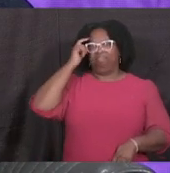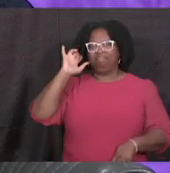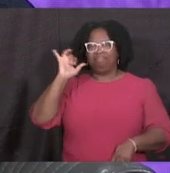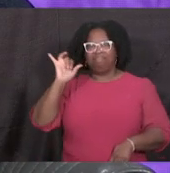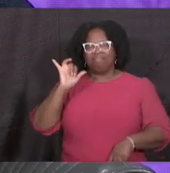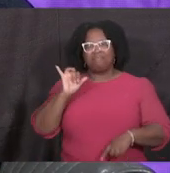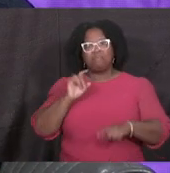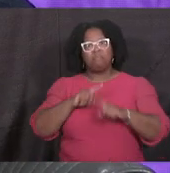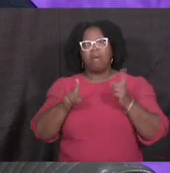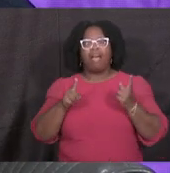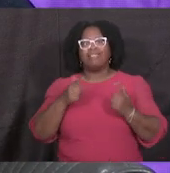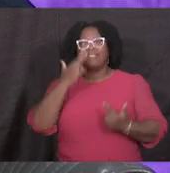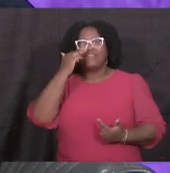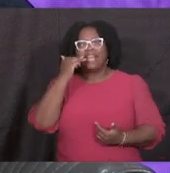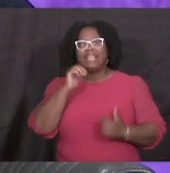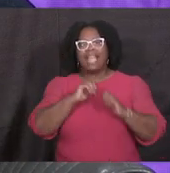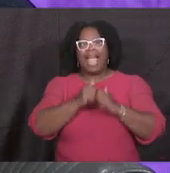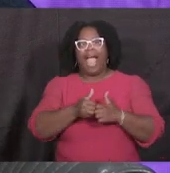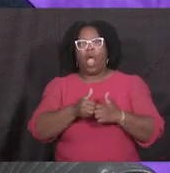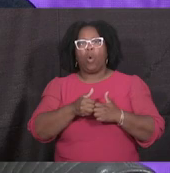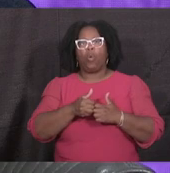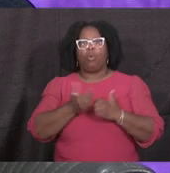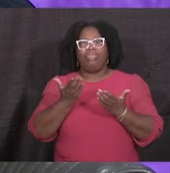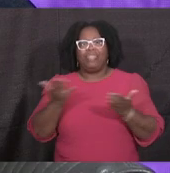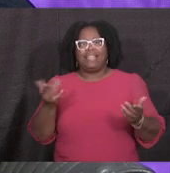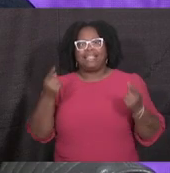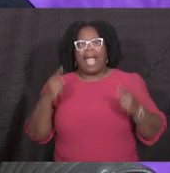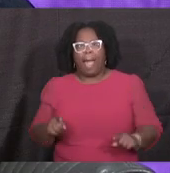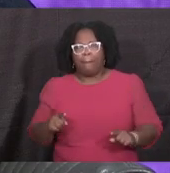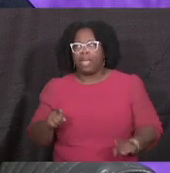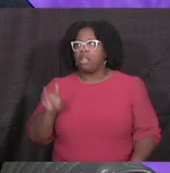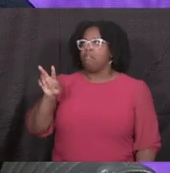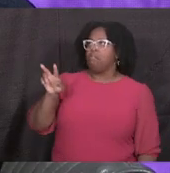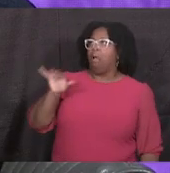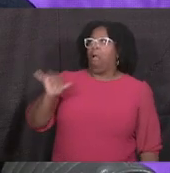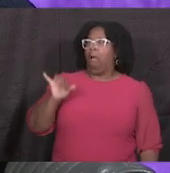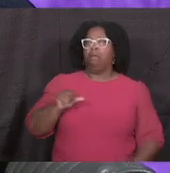things click on and you keep on going,